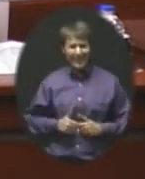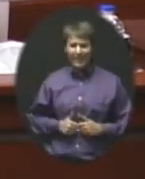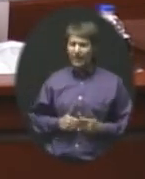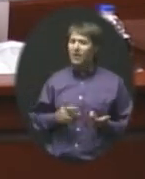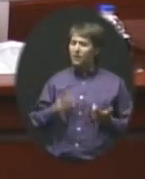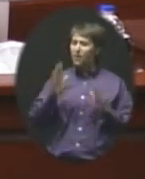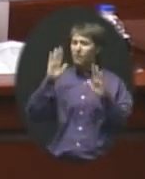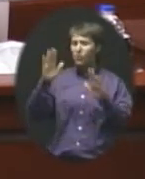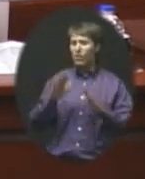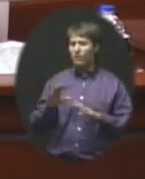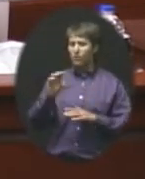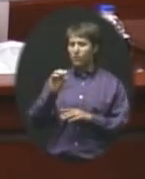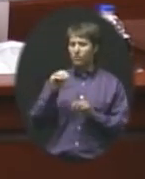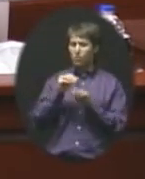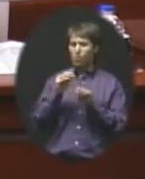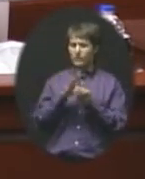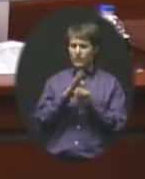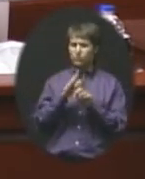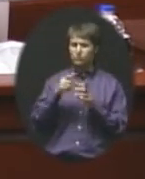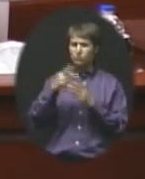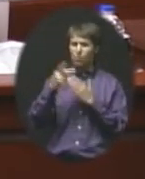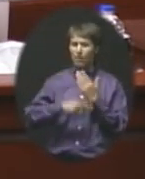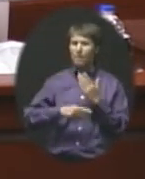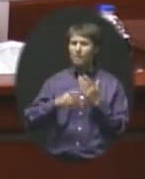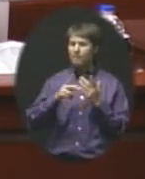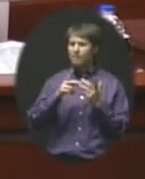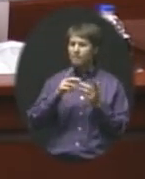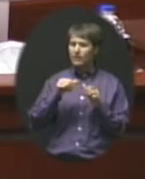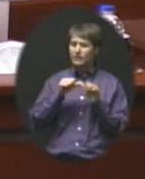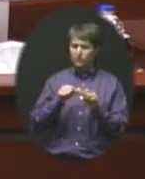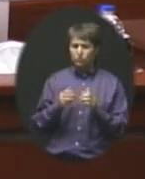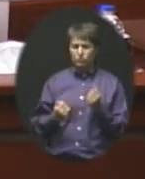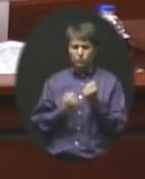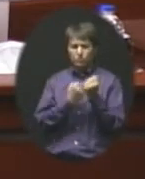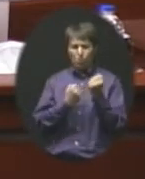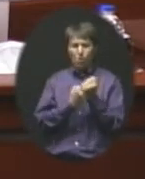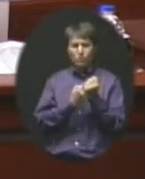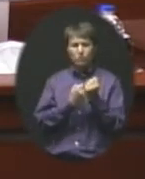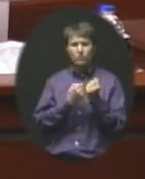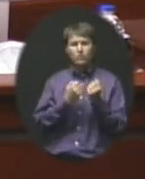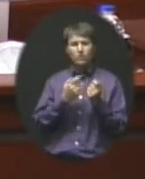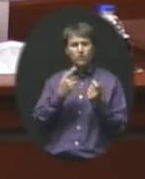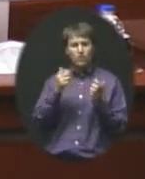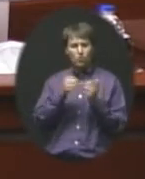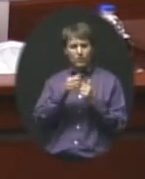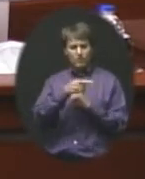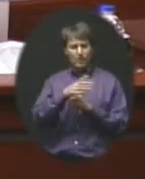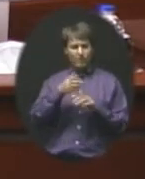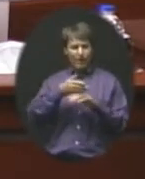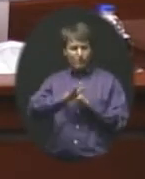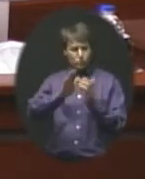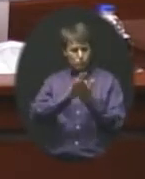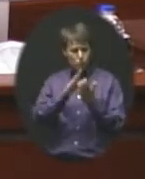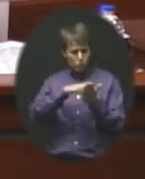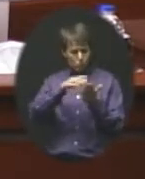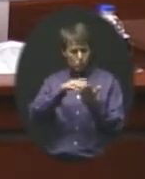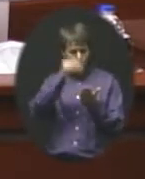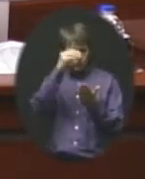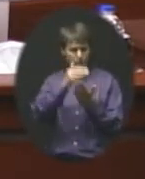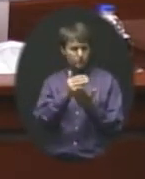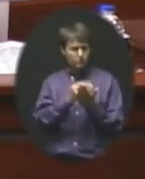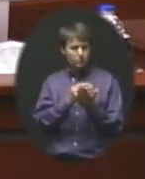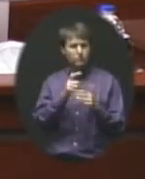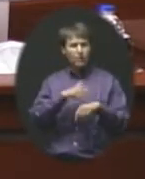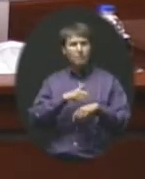wonderful orientation program that continues to support new staff members to the district, where they have after-school learning sessions that they can